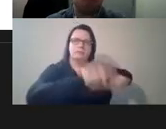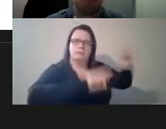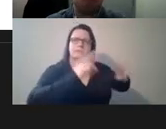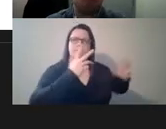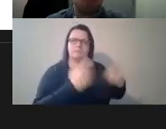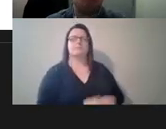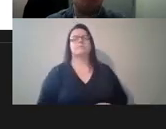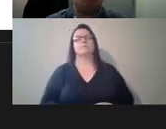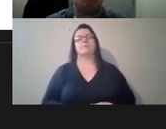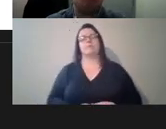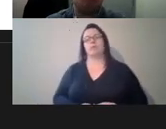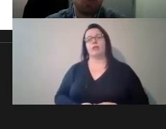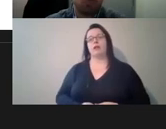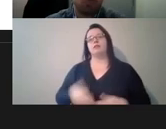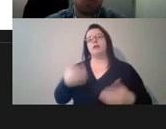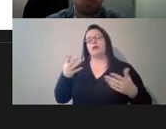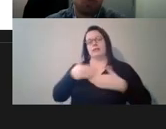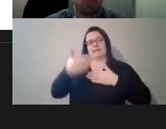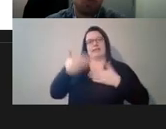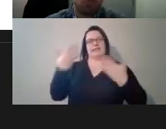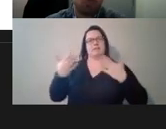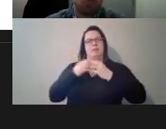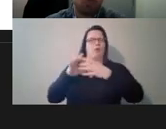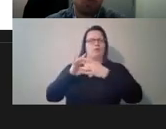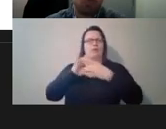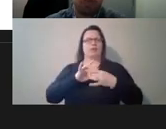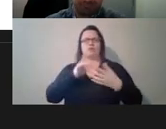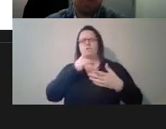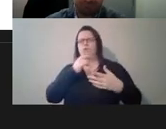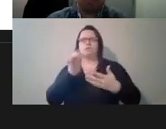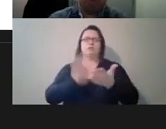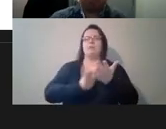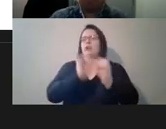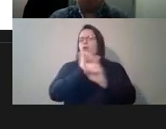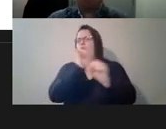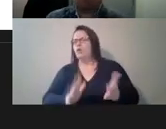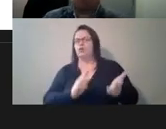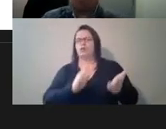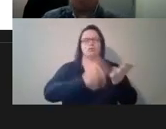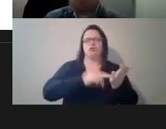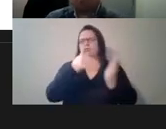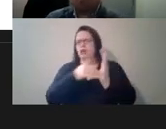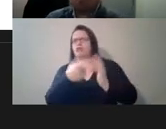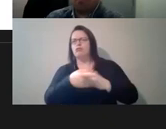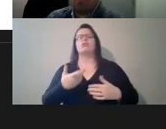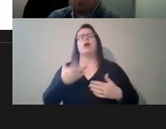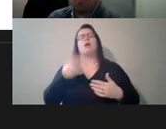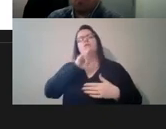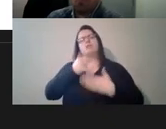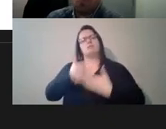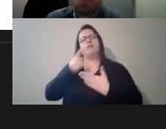So this may be more relevant to practitioners, but I think it's helpful for all of us to think about, you